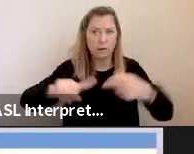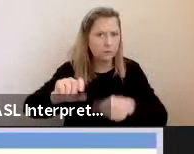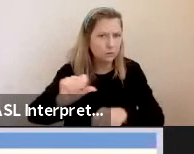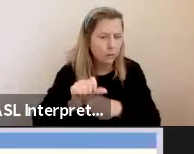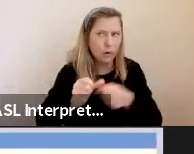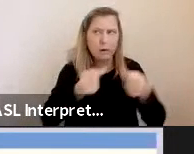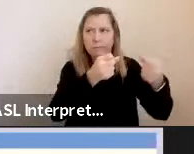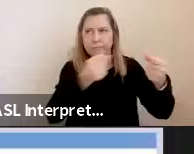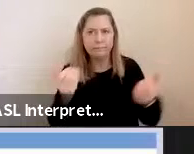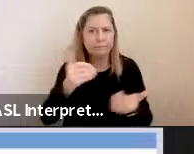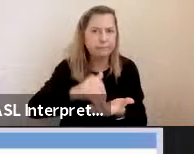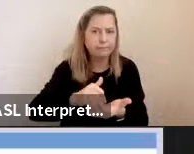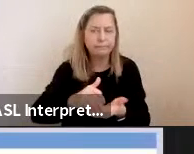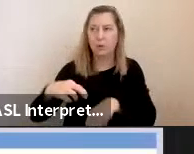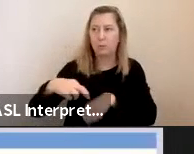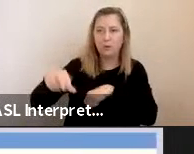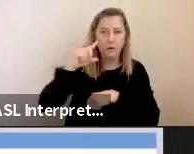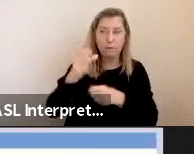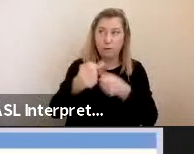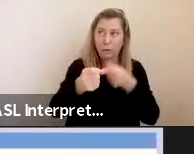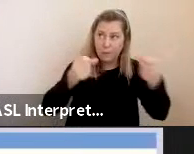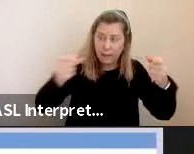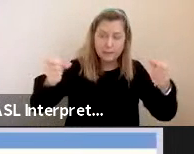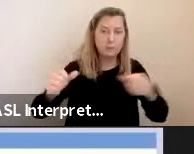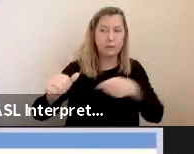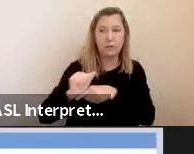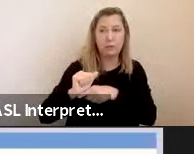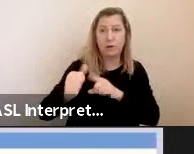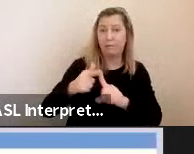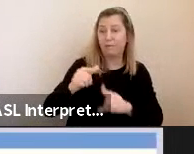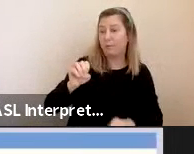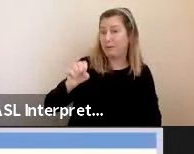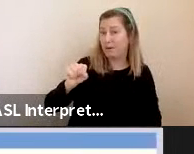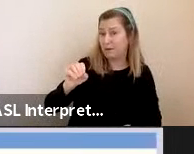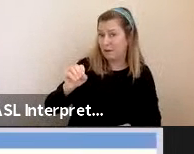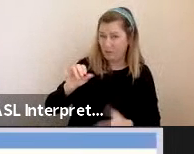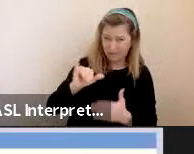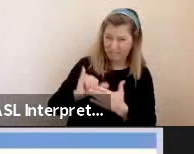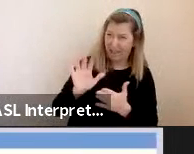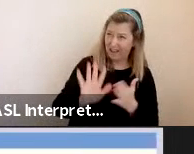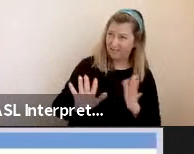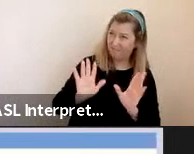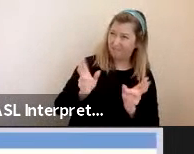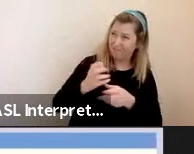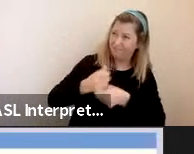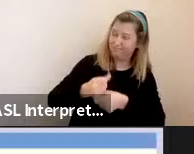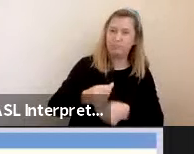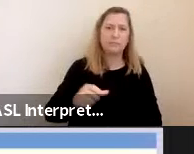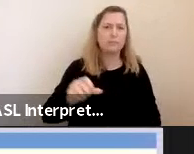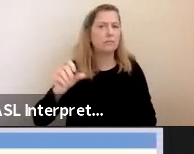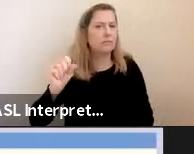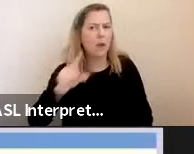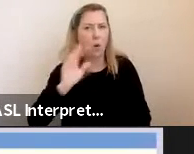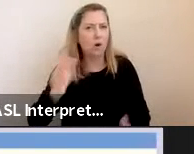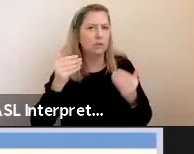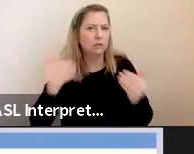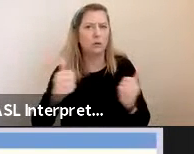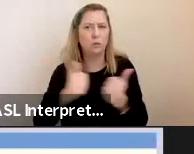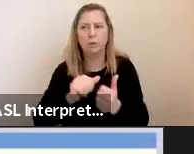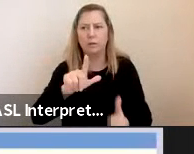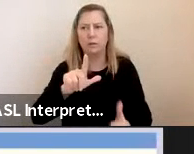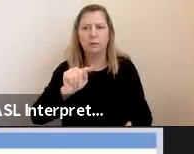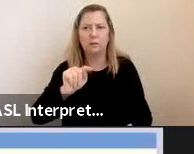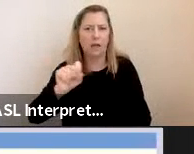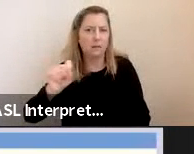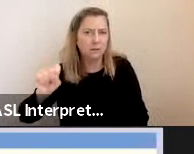out for placement and training from ESOs. Is that? Yes, or just jumping right into lettuce. I mean, that